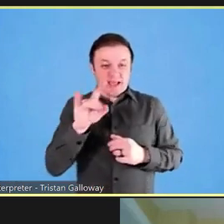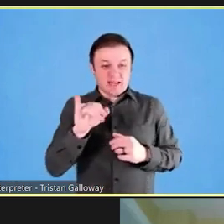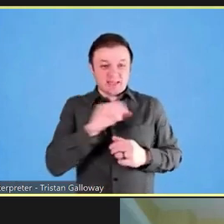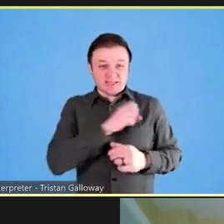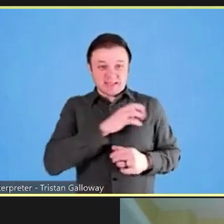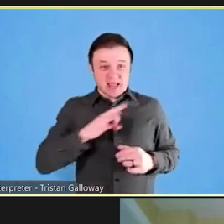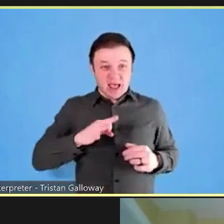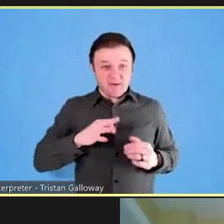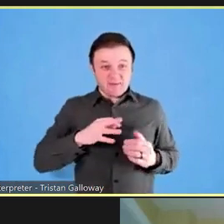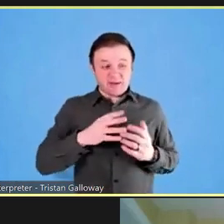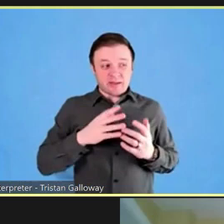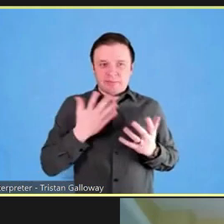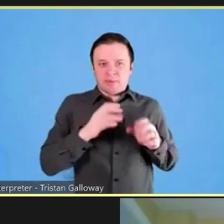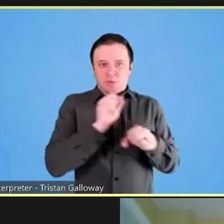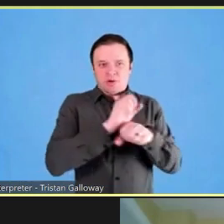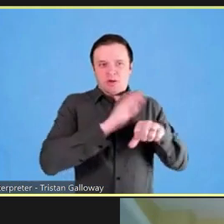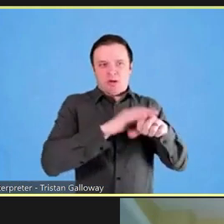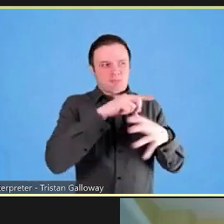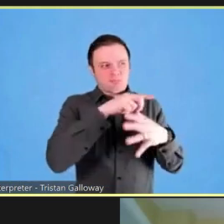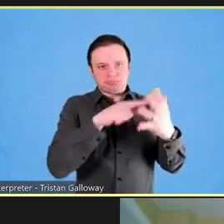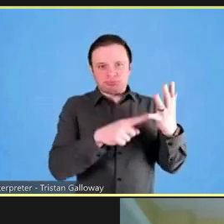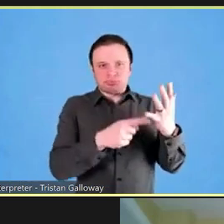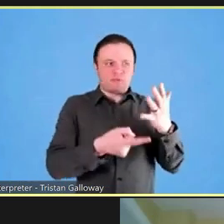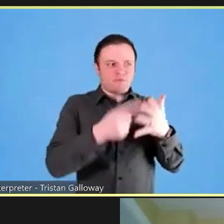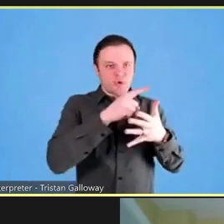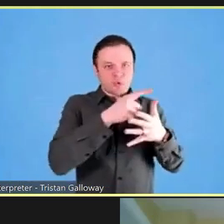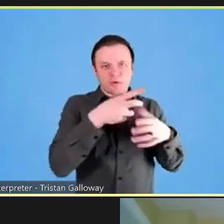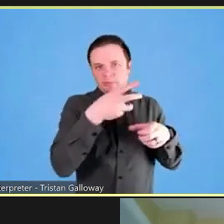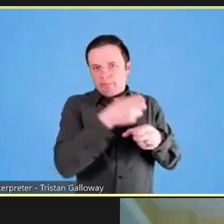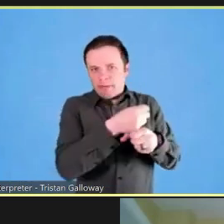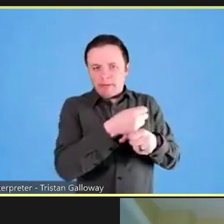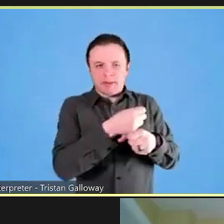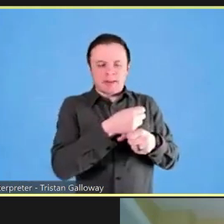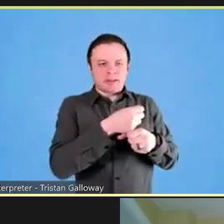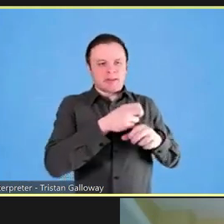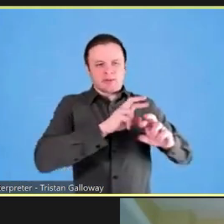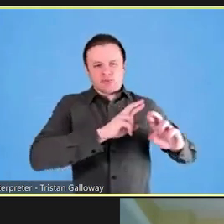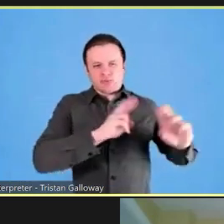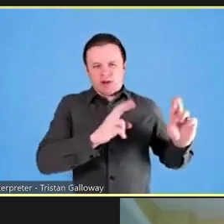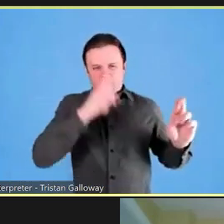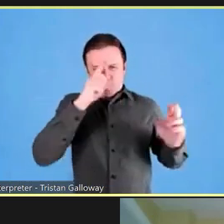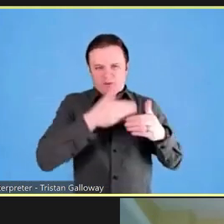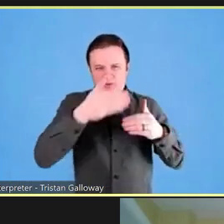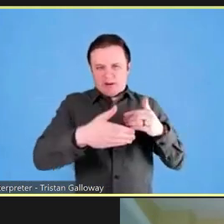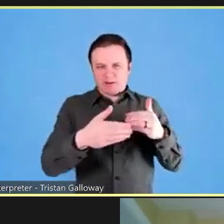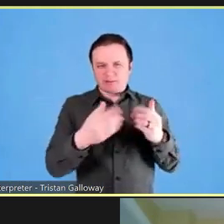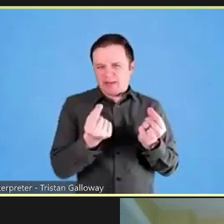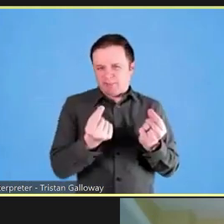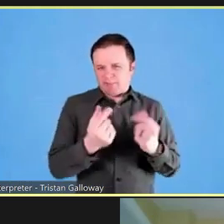might be working on things, reviewing things, compiling things, and kind of getting ready for that next step.